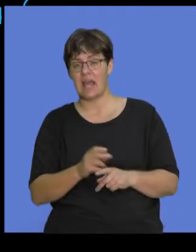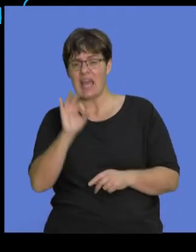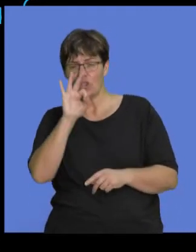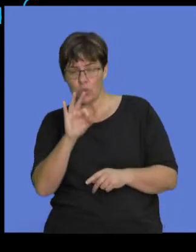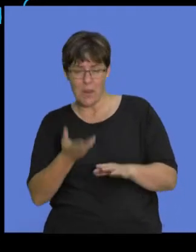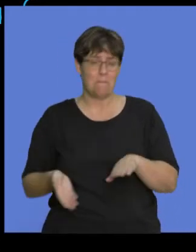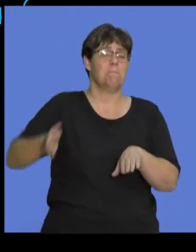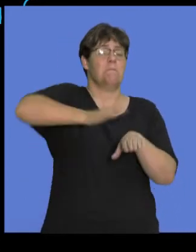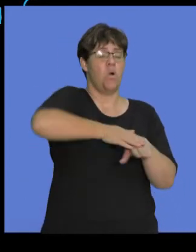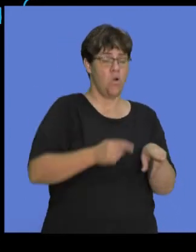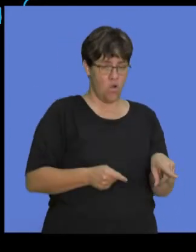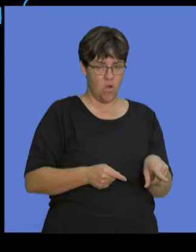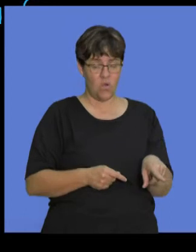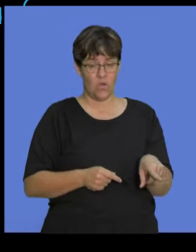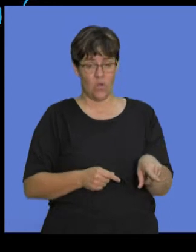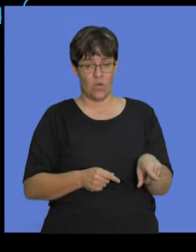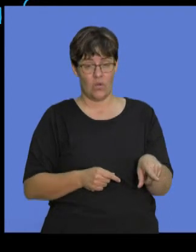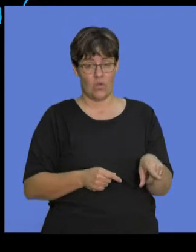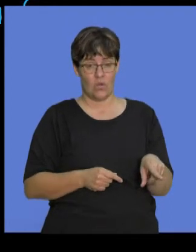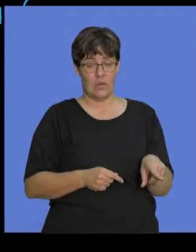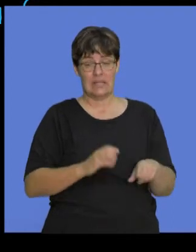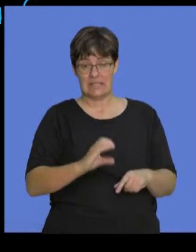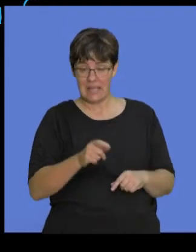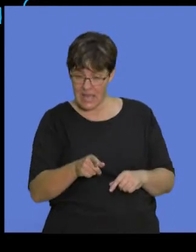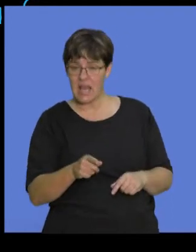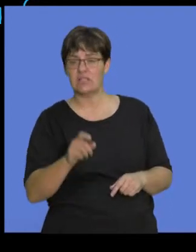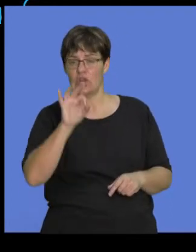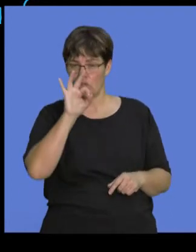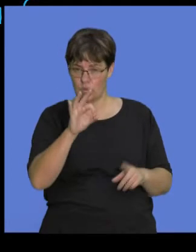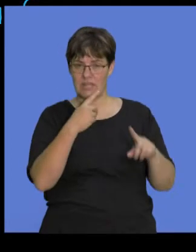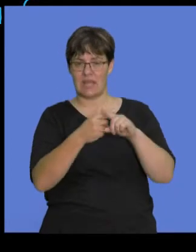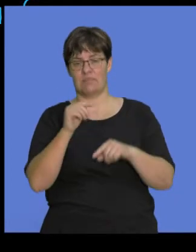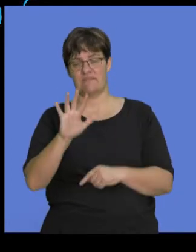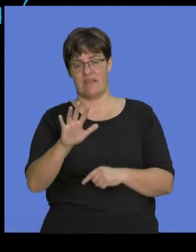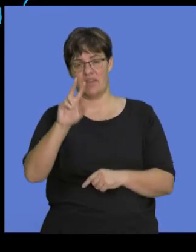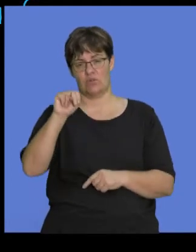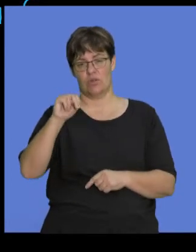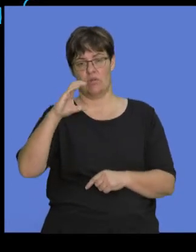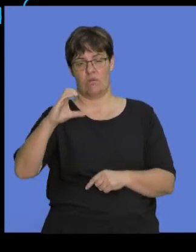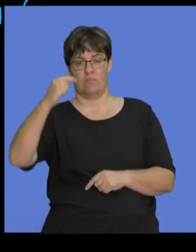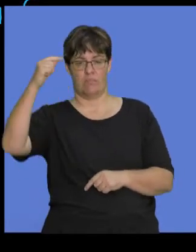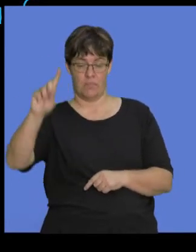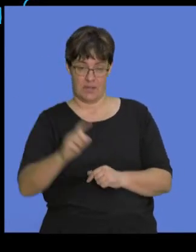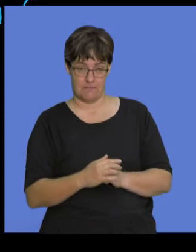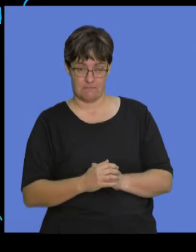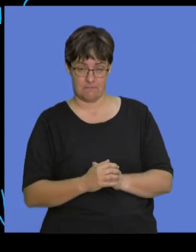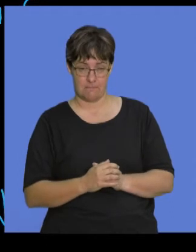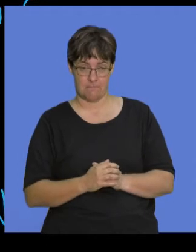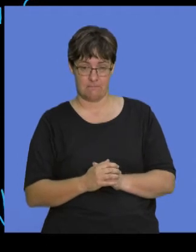And then making it 3 times as bigger is gonna be 3 multiplied by 5, okay, newtons per